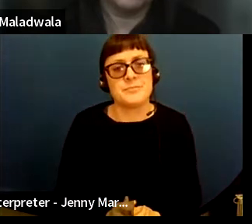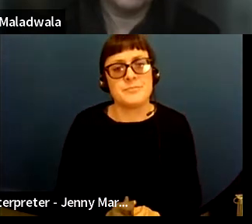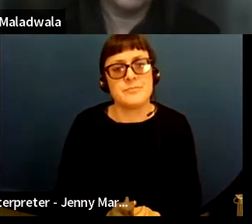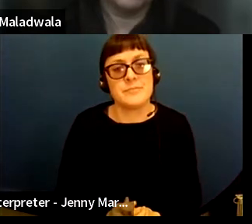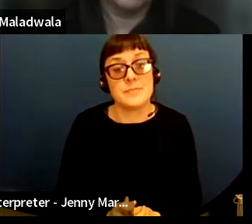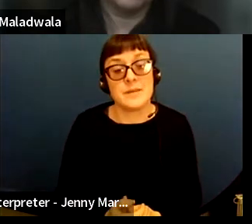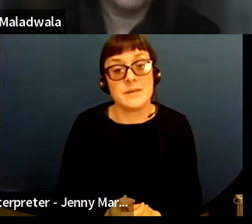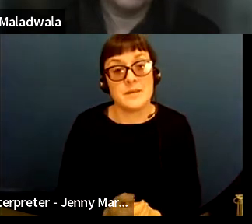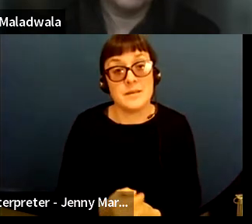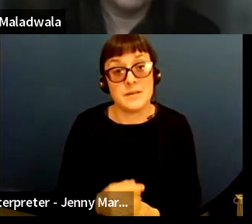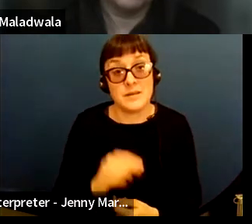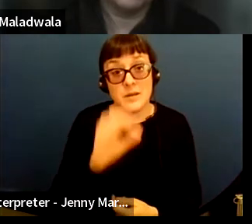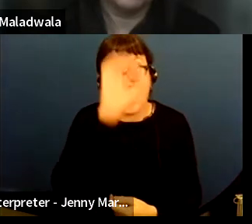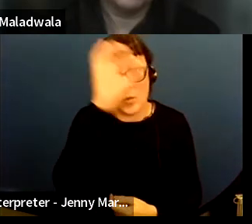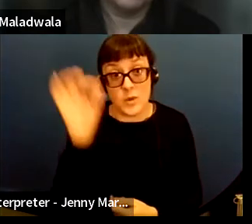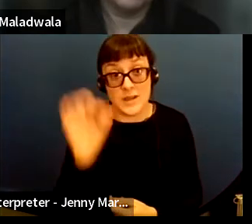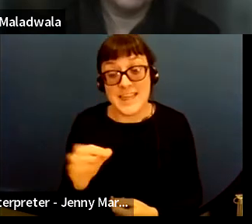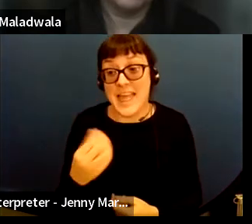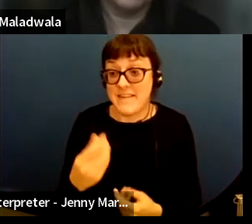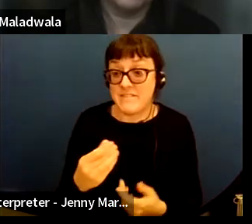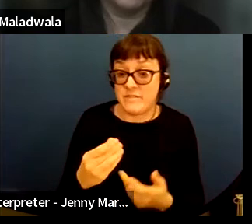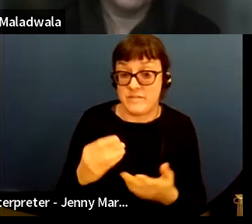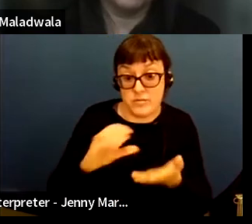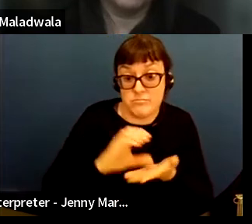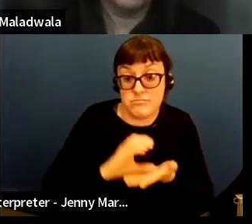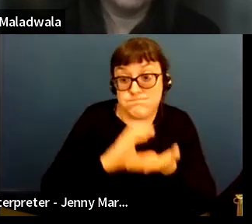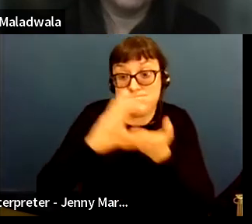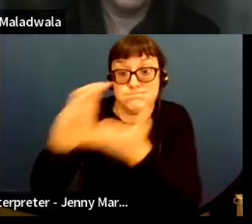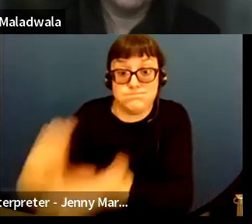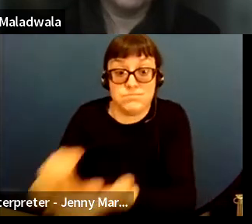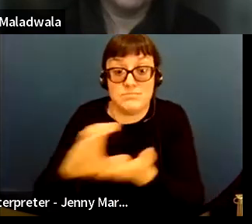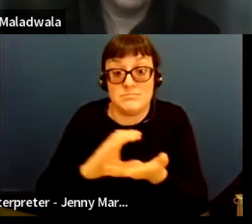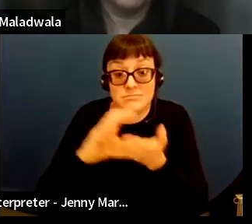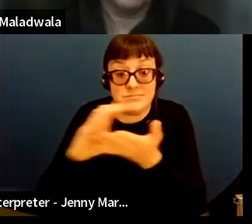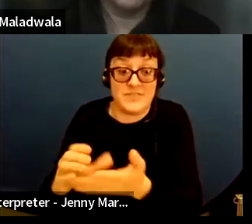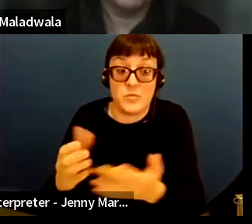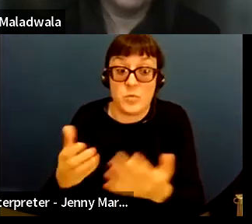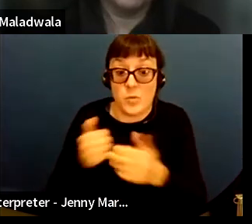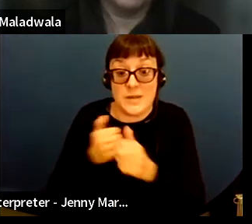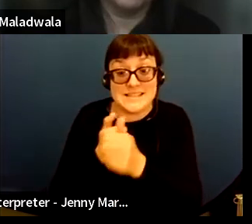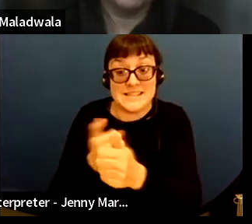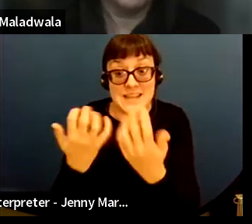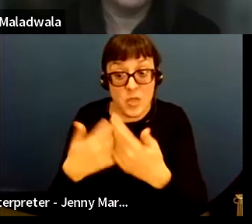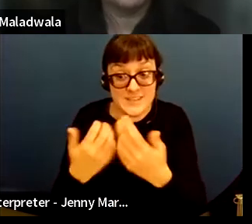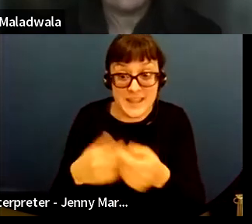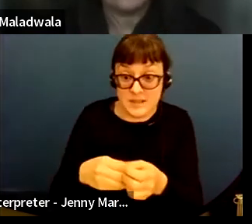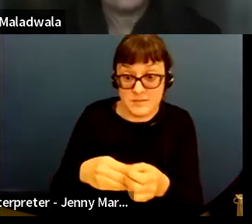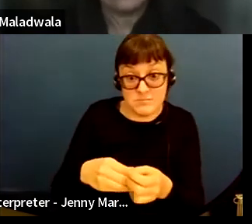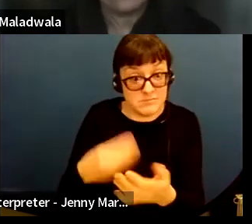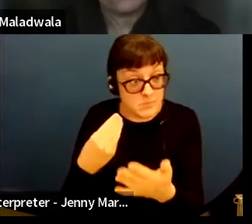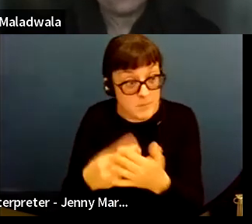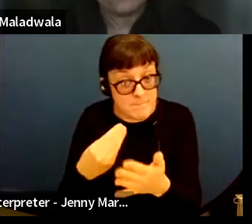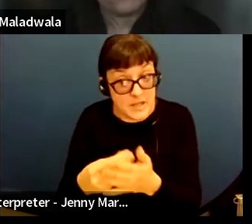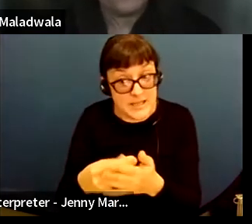The question as to whether or not the investment in assistive technology actually costs anything is a good one. And there was a study done,